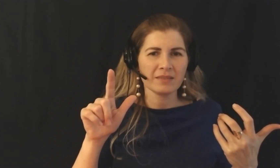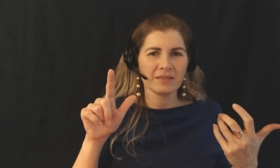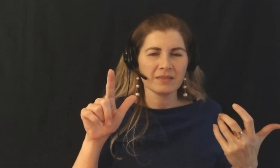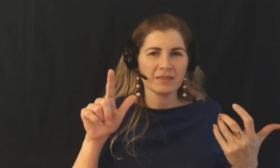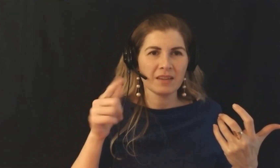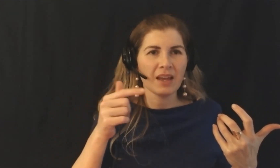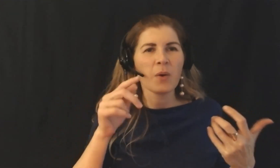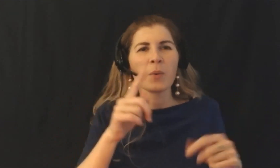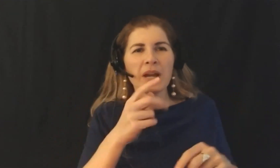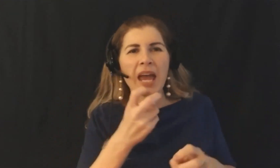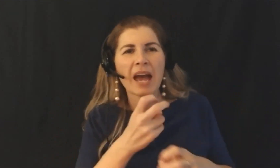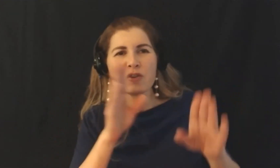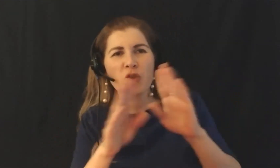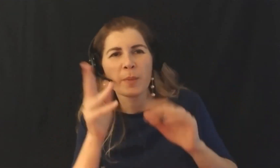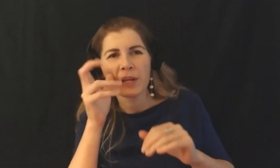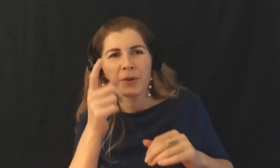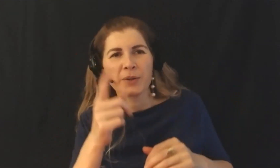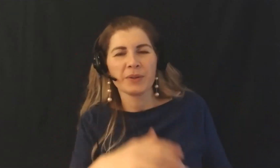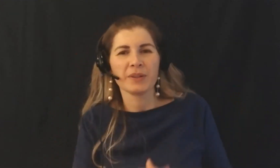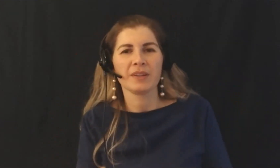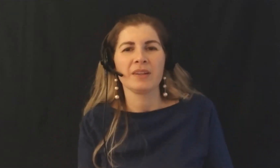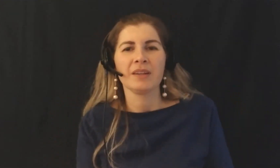Gail, we're having trouble hearing you.